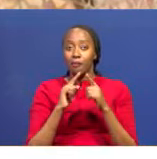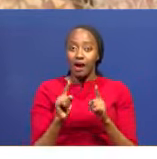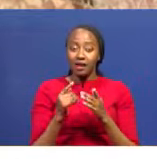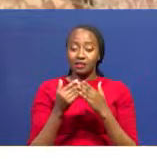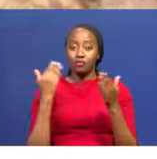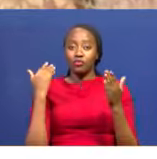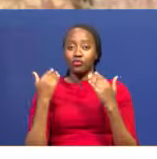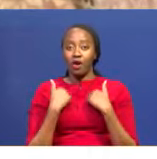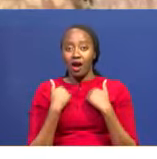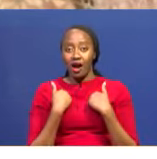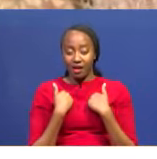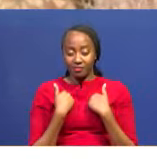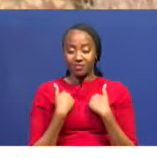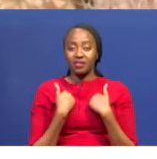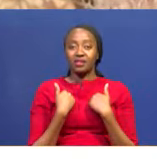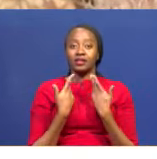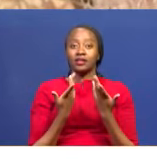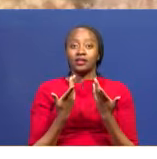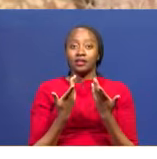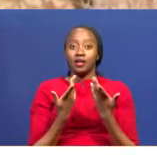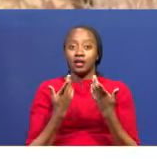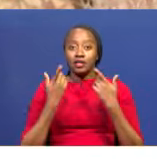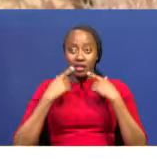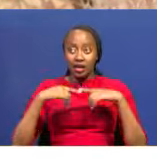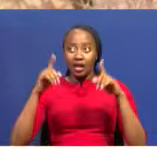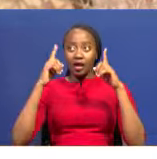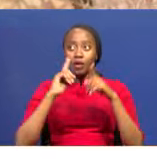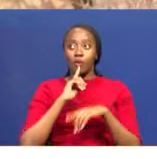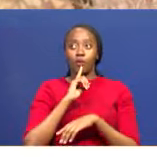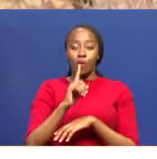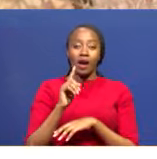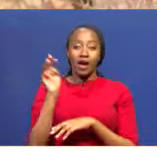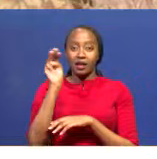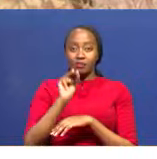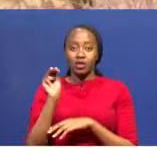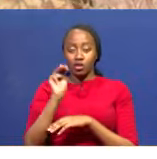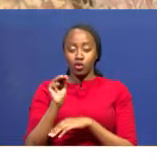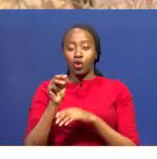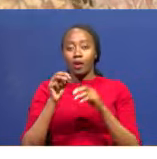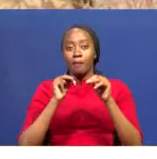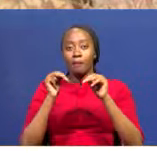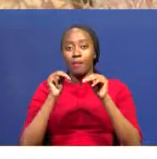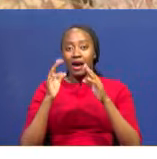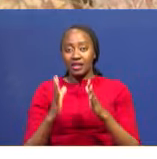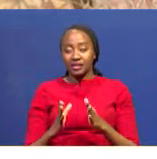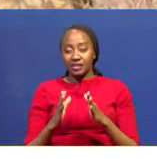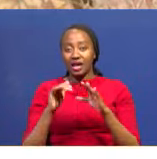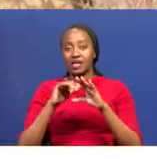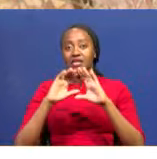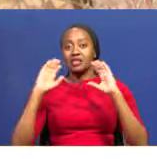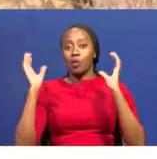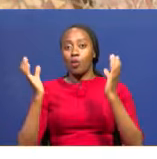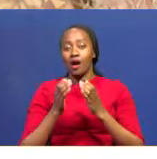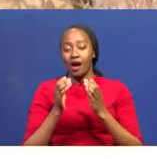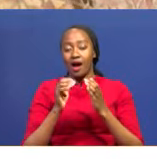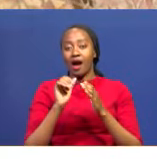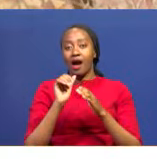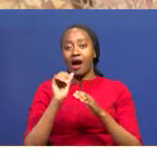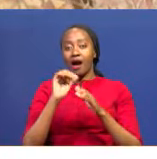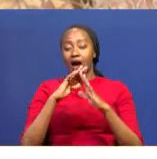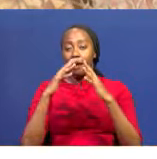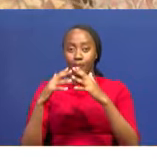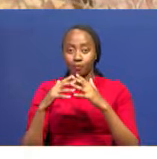name shone globally when he was declared the $1 million agency manager worldwide in the American Life Insurance